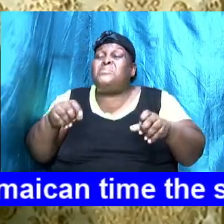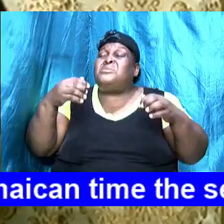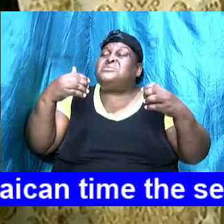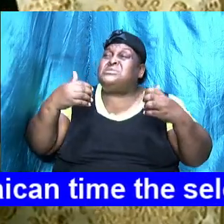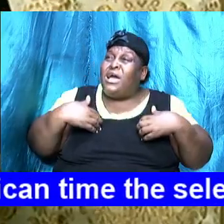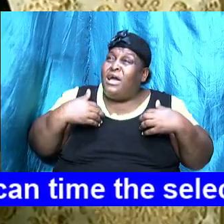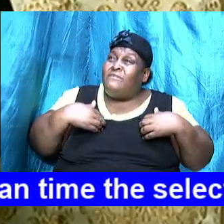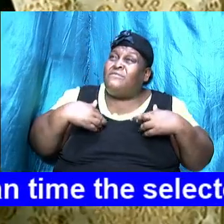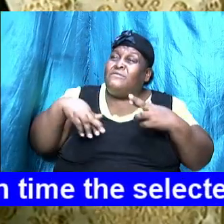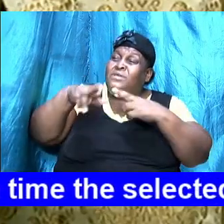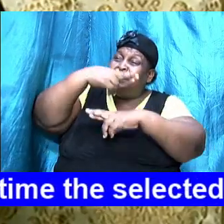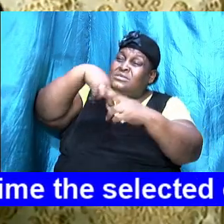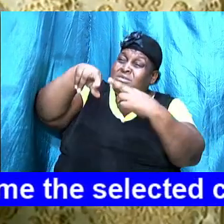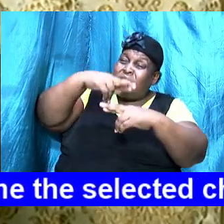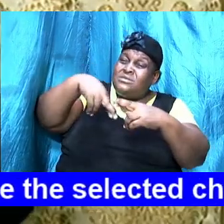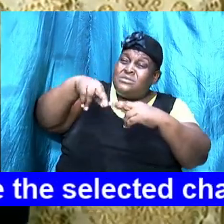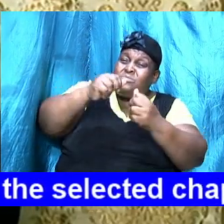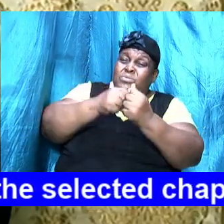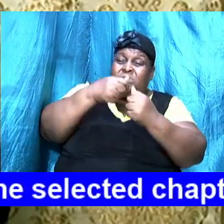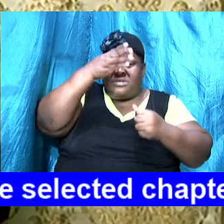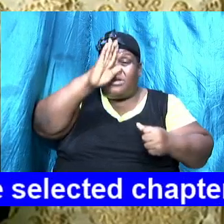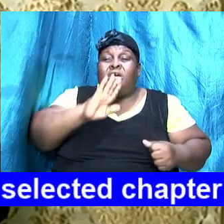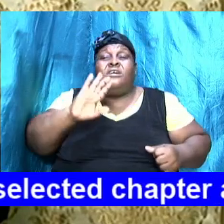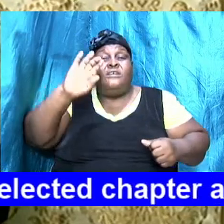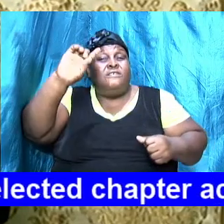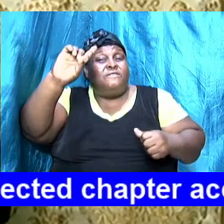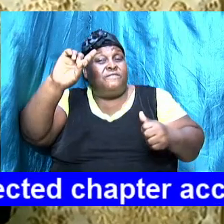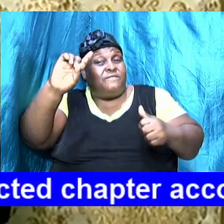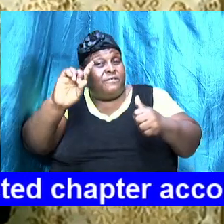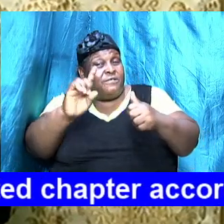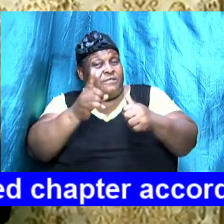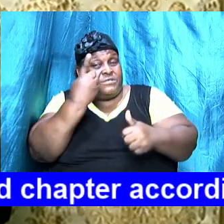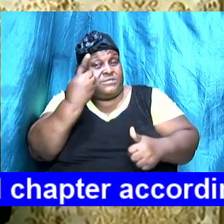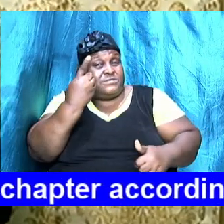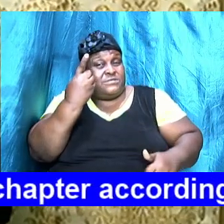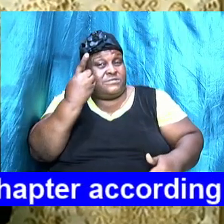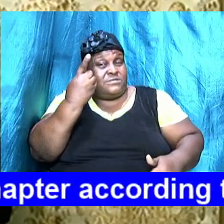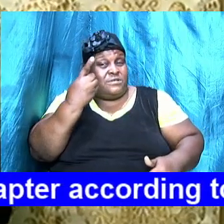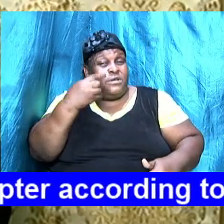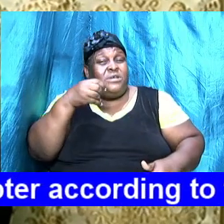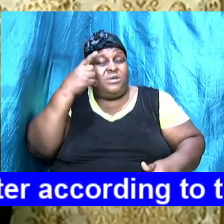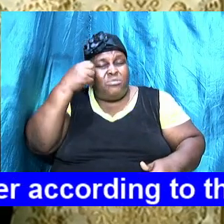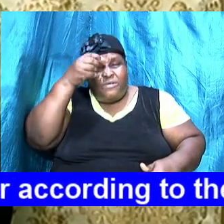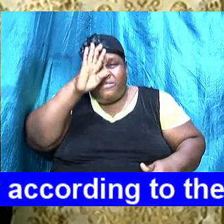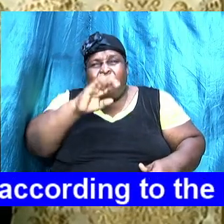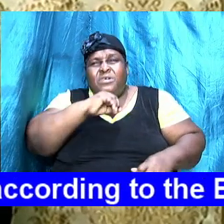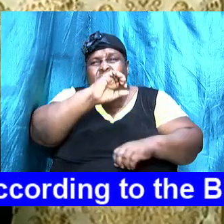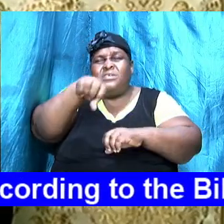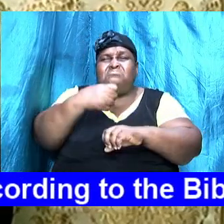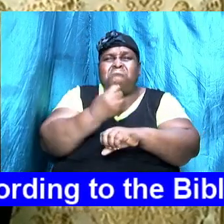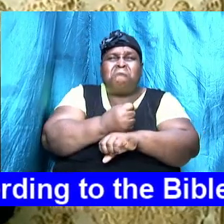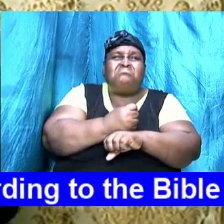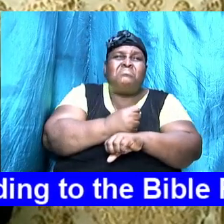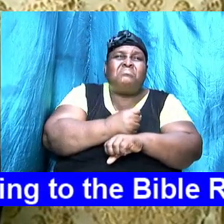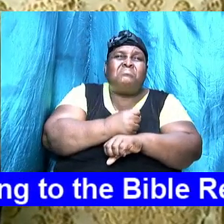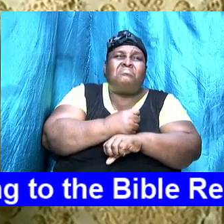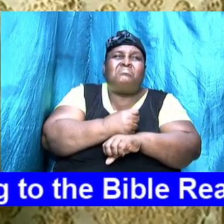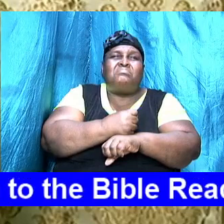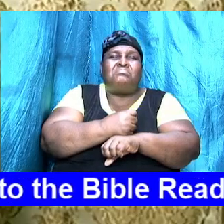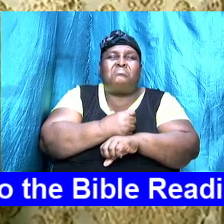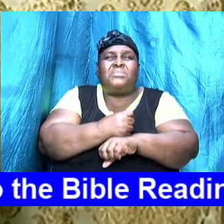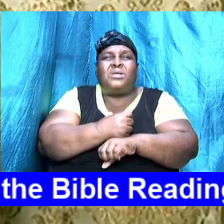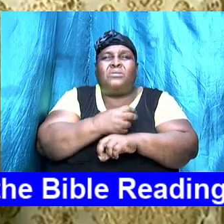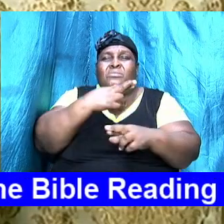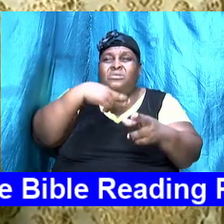with God first before God establish a relationship